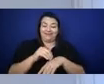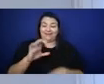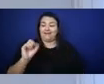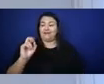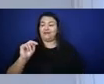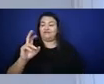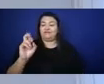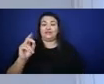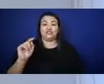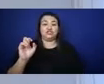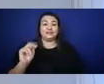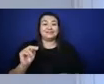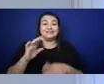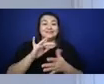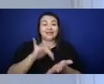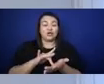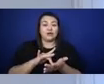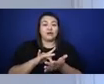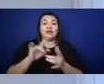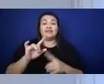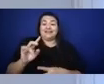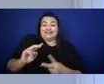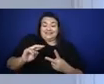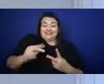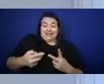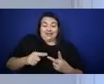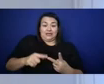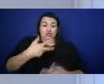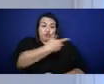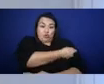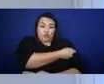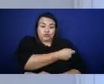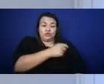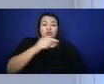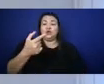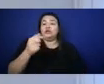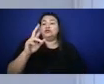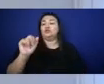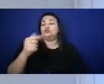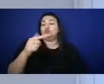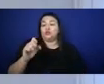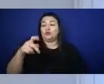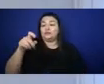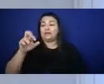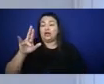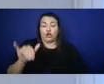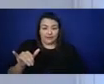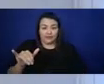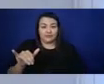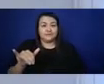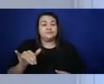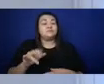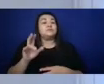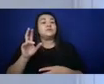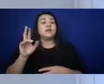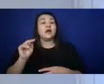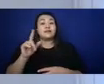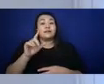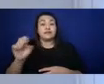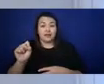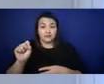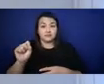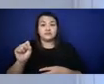other locations. Currently, we are doing our first dose administrations